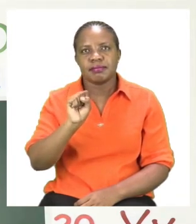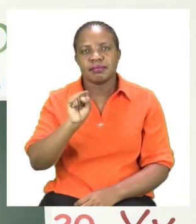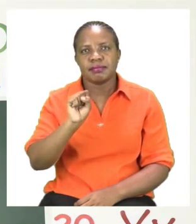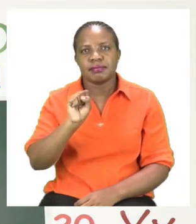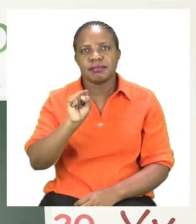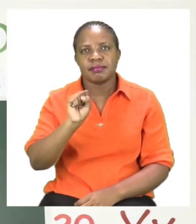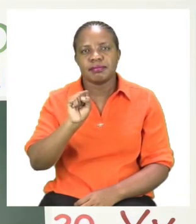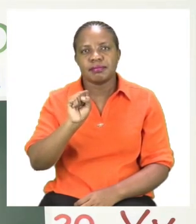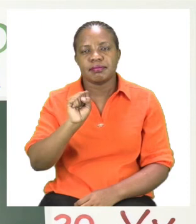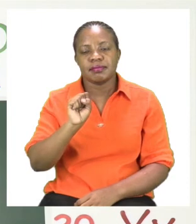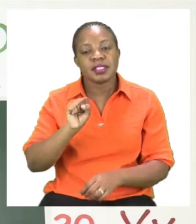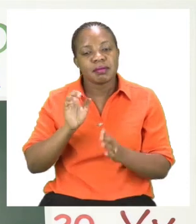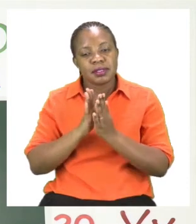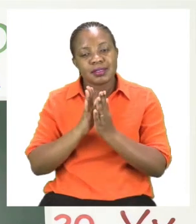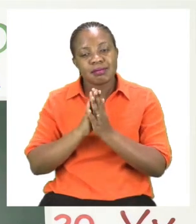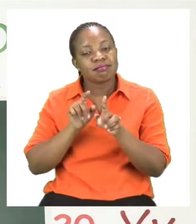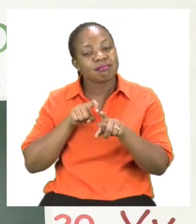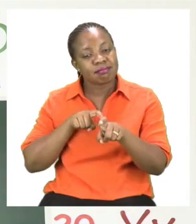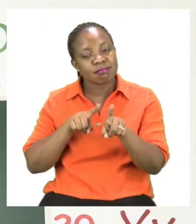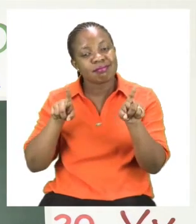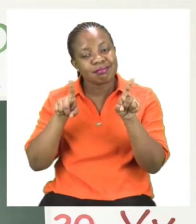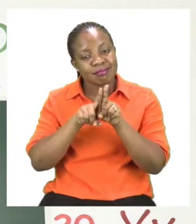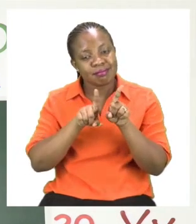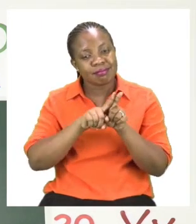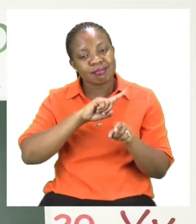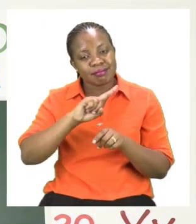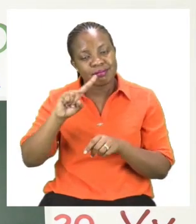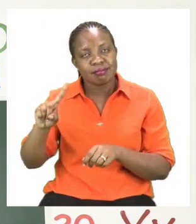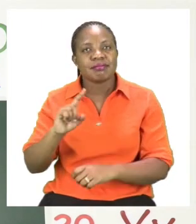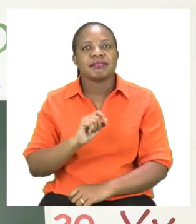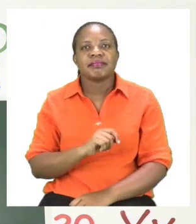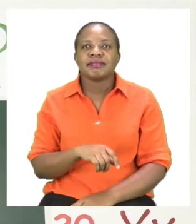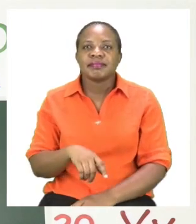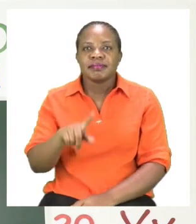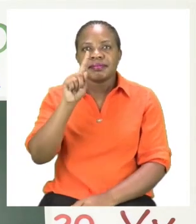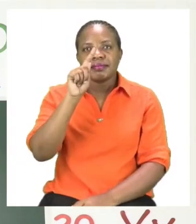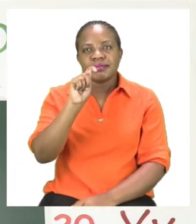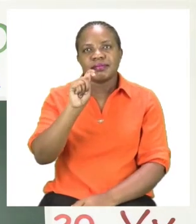Are you following? Well done. Then we have our T,